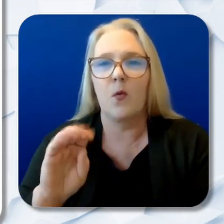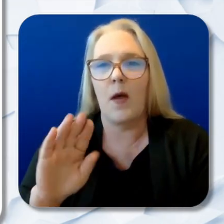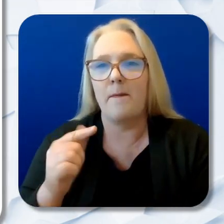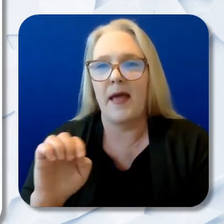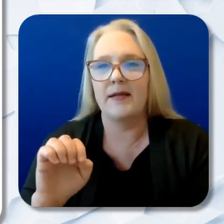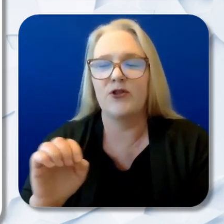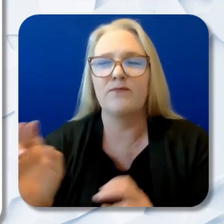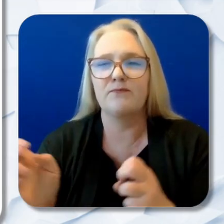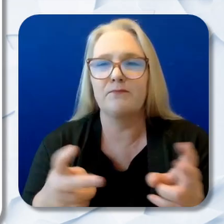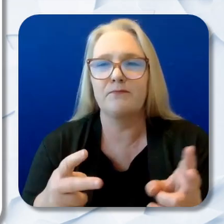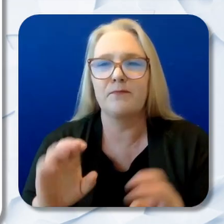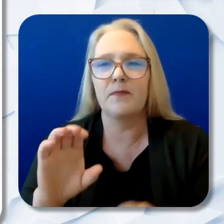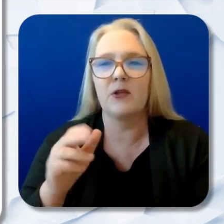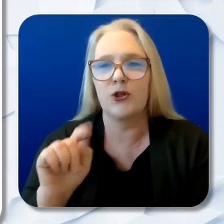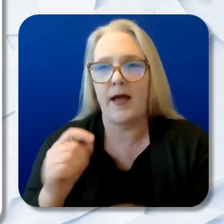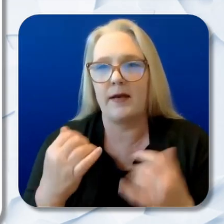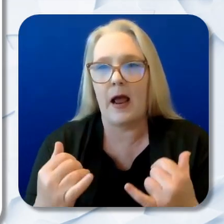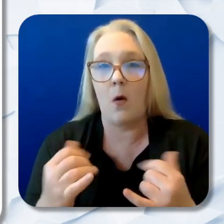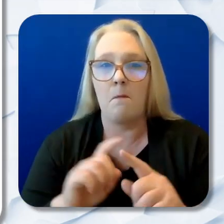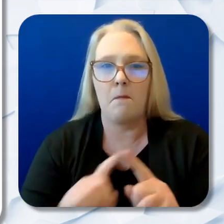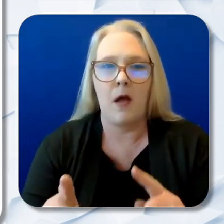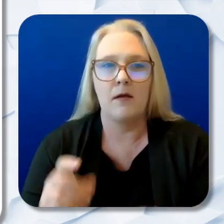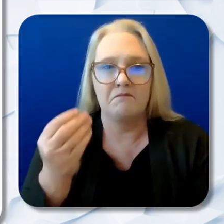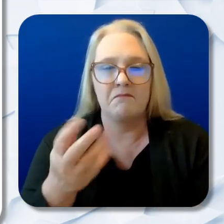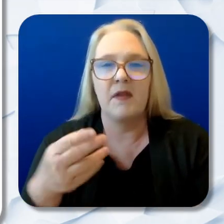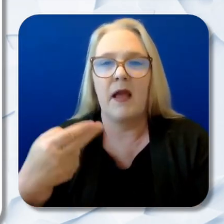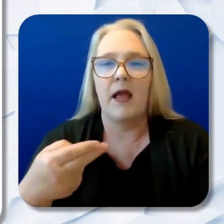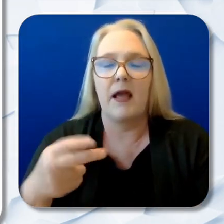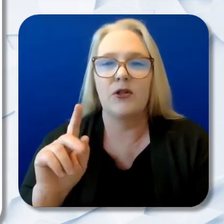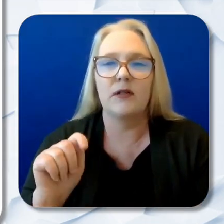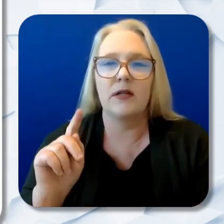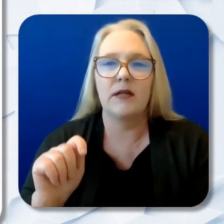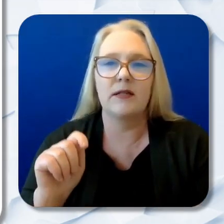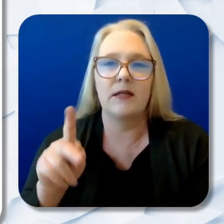chat right now, but the webpage is